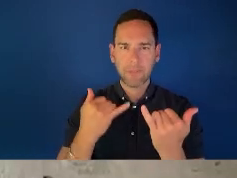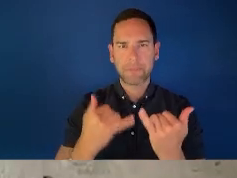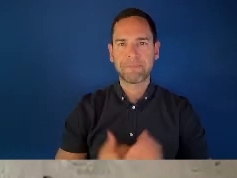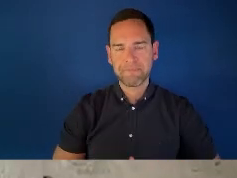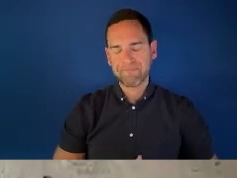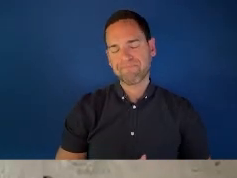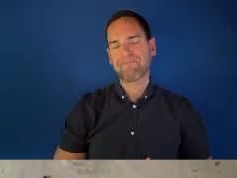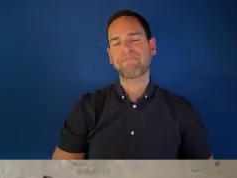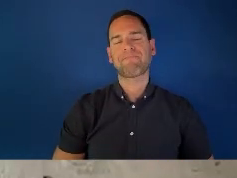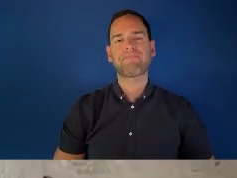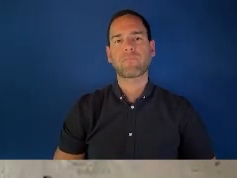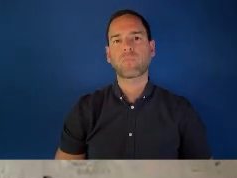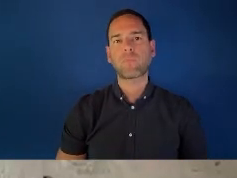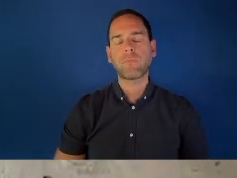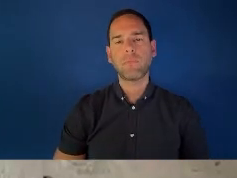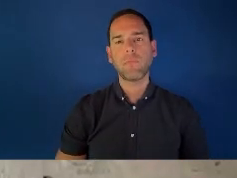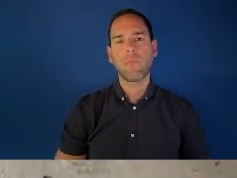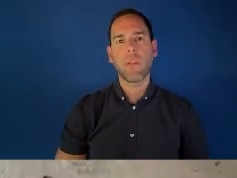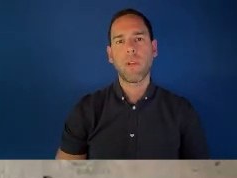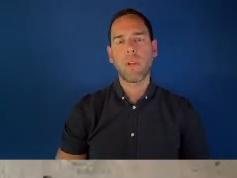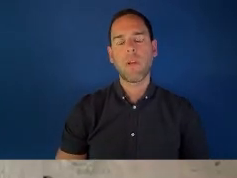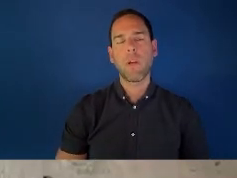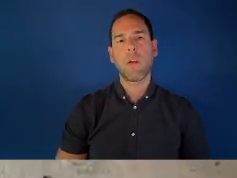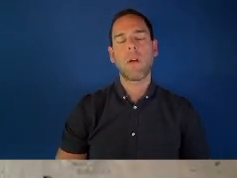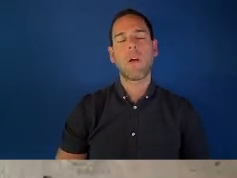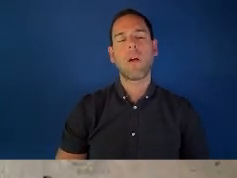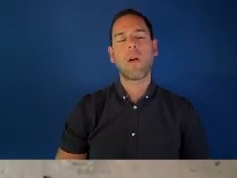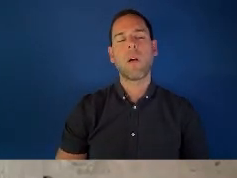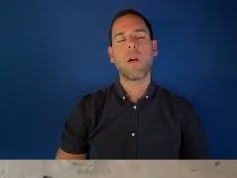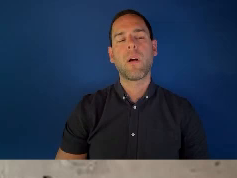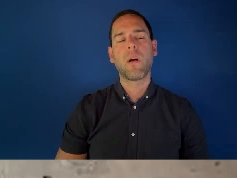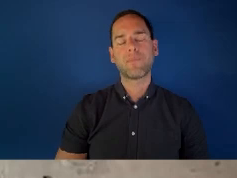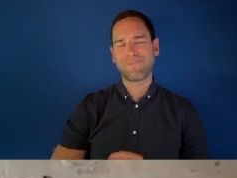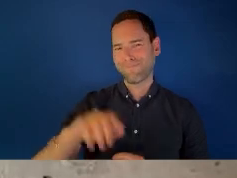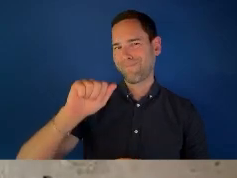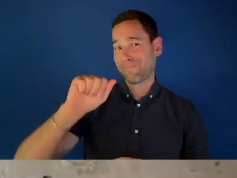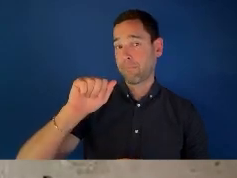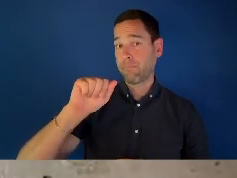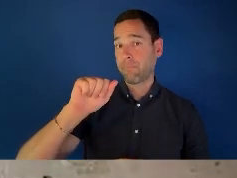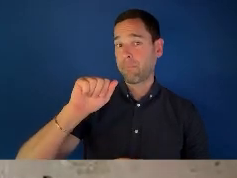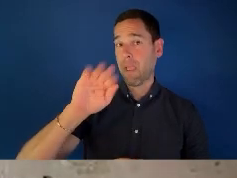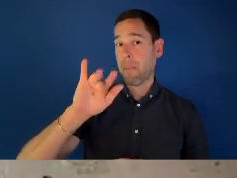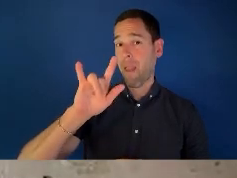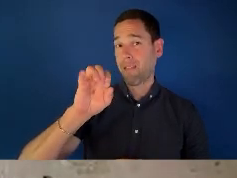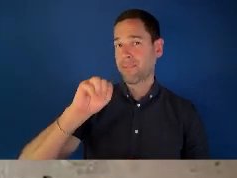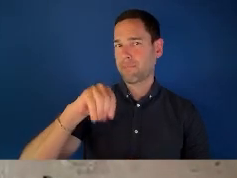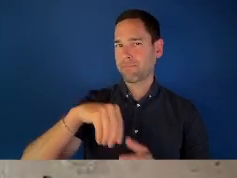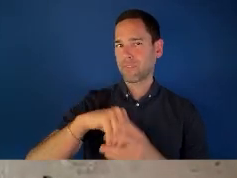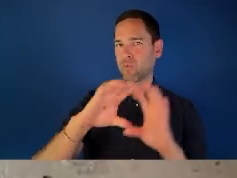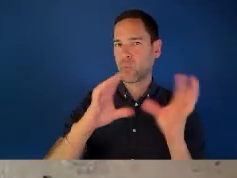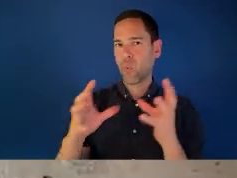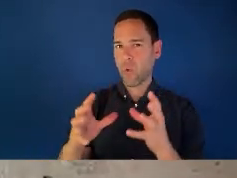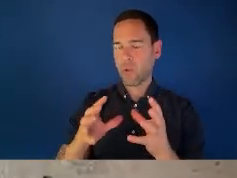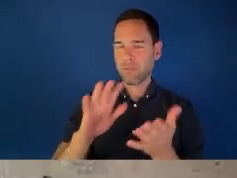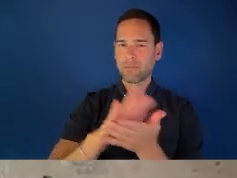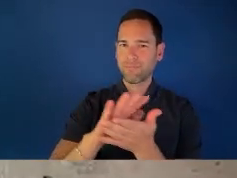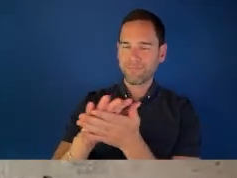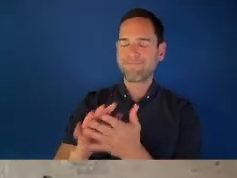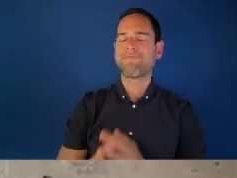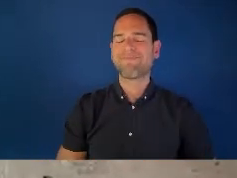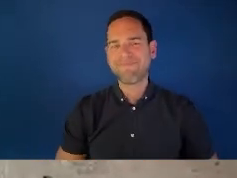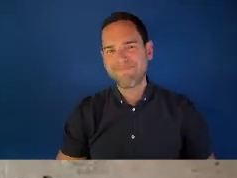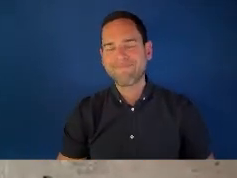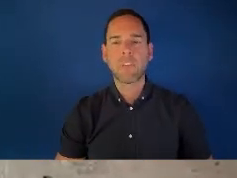systemic barriers, usually with people kind of outside of myself, because given that I have a disability, I'm fairly